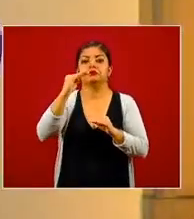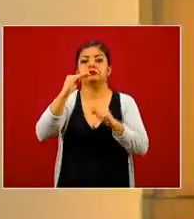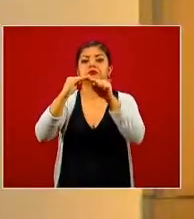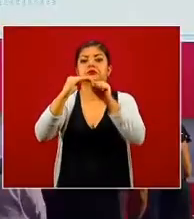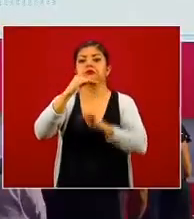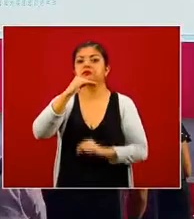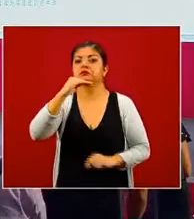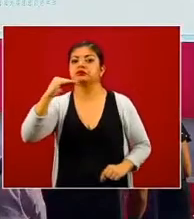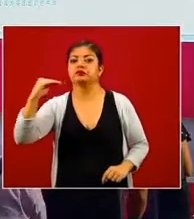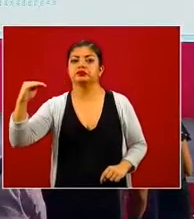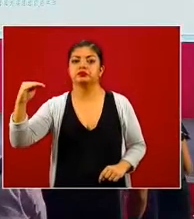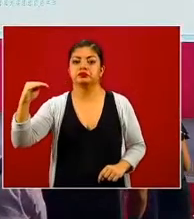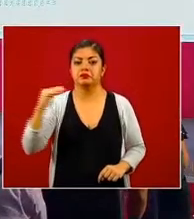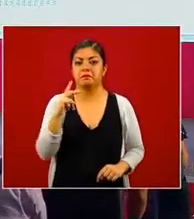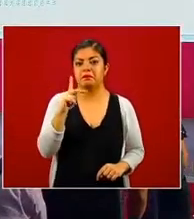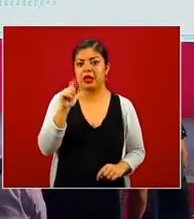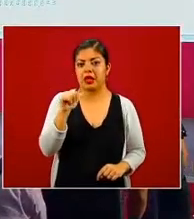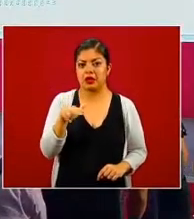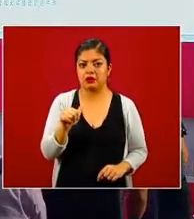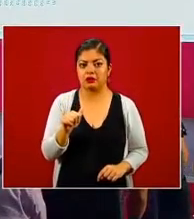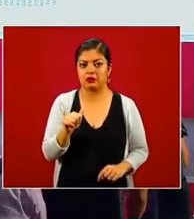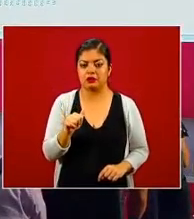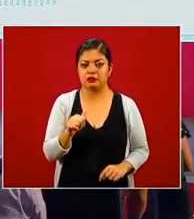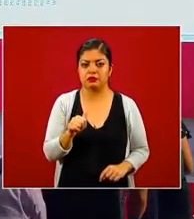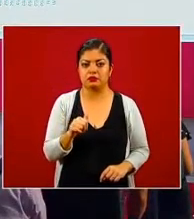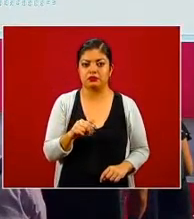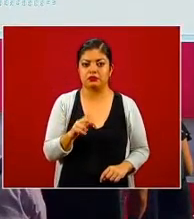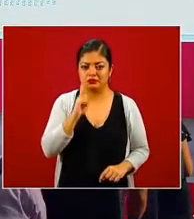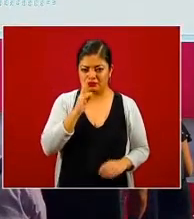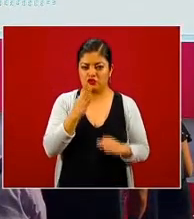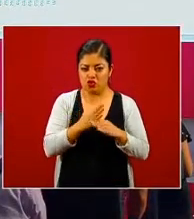more cases to that curve. That's when the line gets flat.